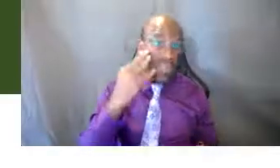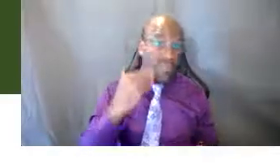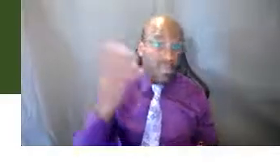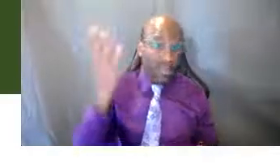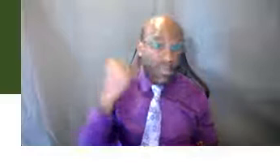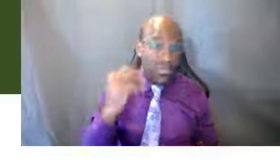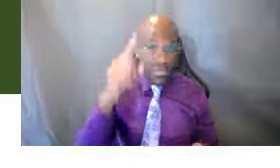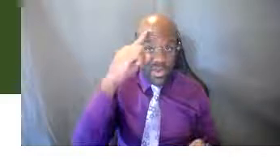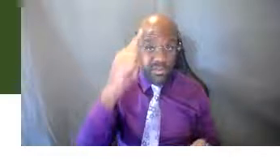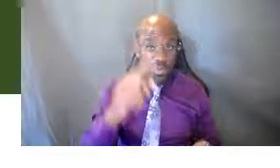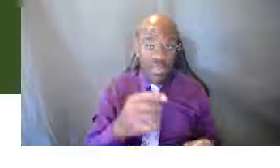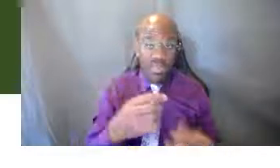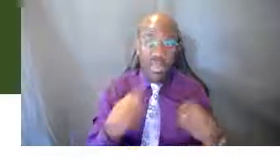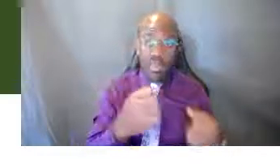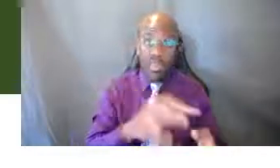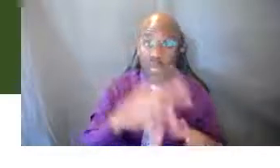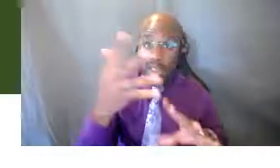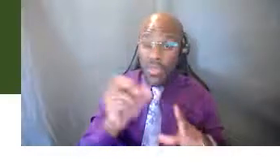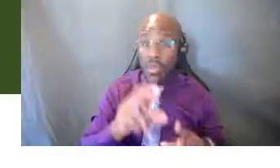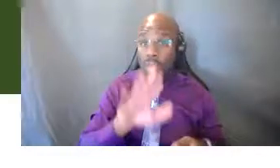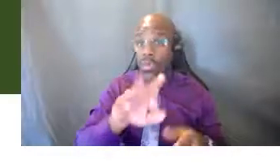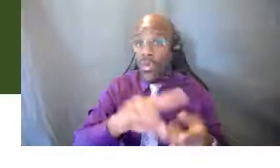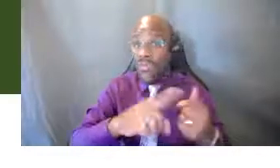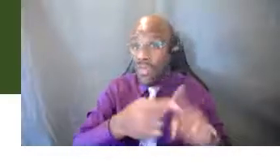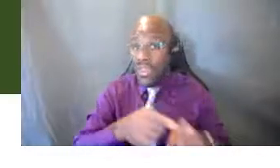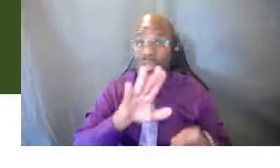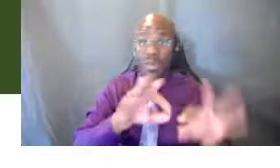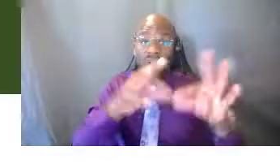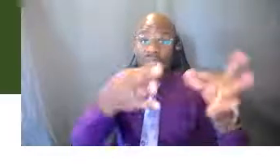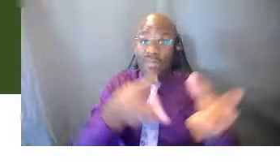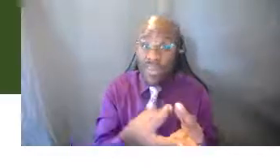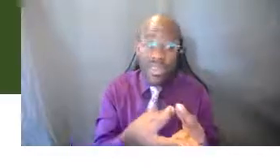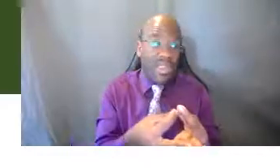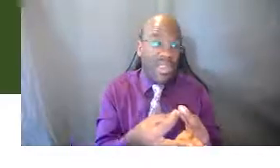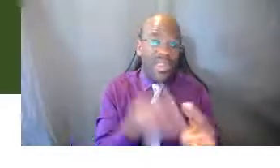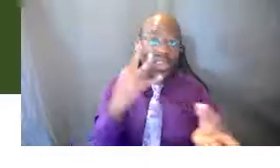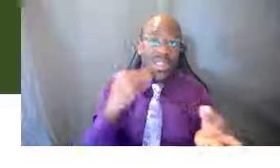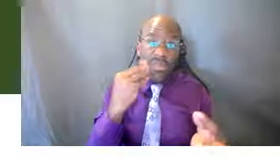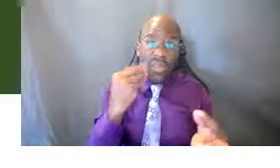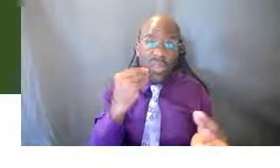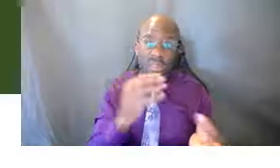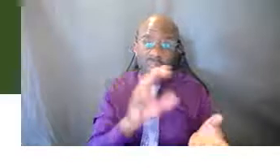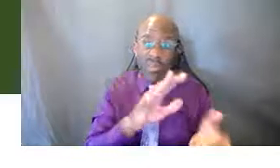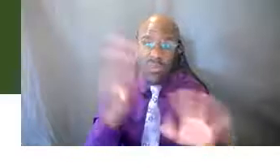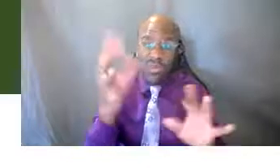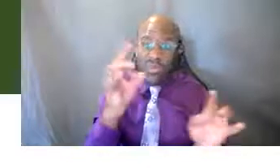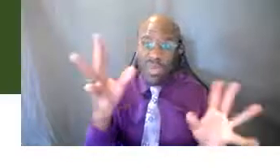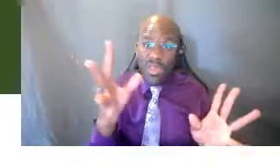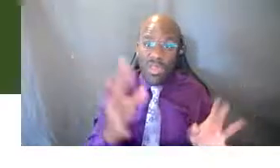who's had a mental health crisis, and you've had difficulty getting an adequate crisis response,